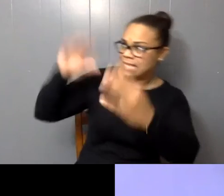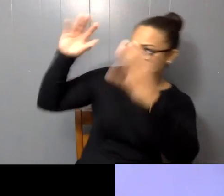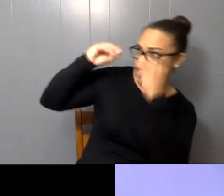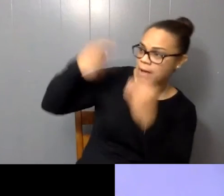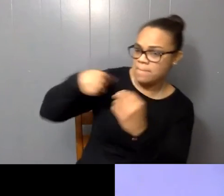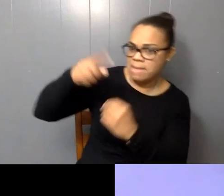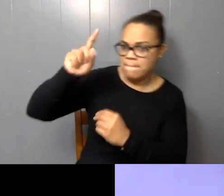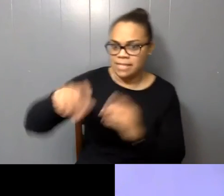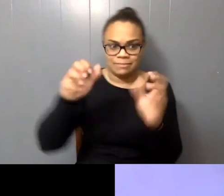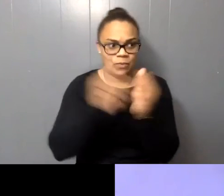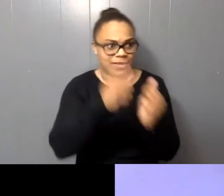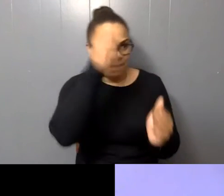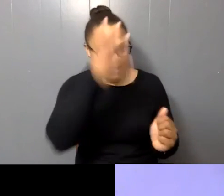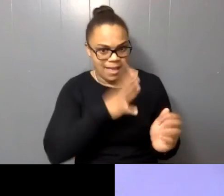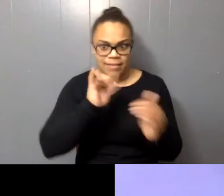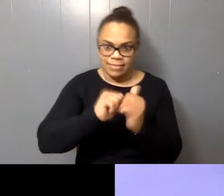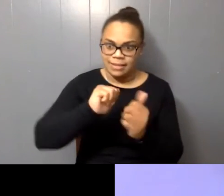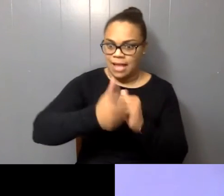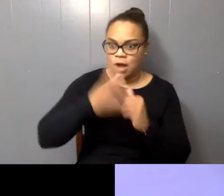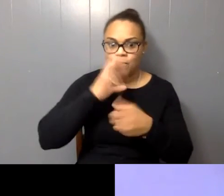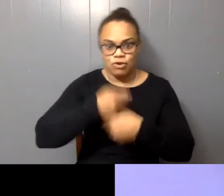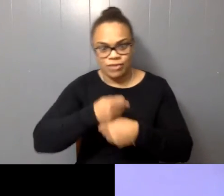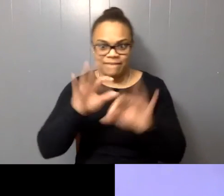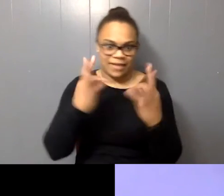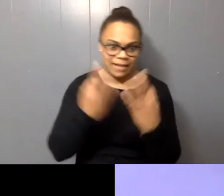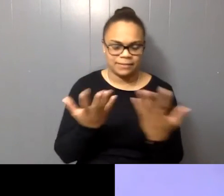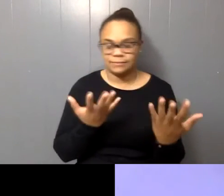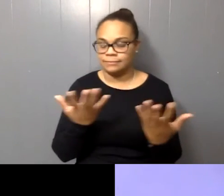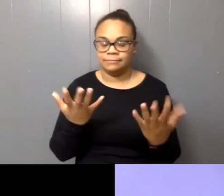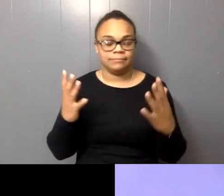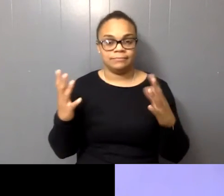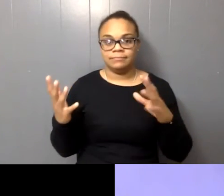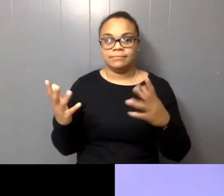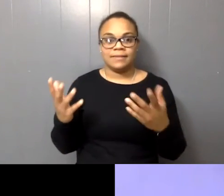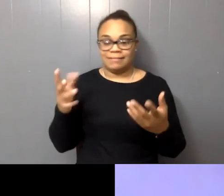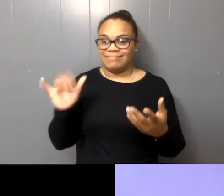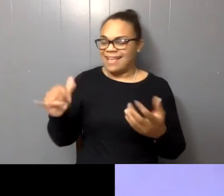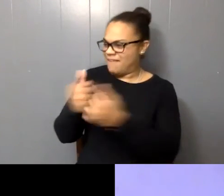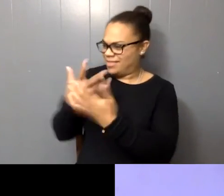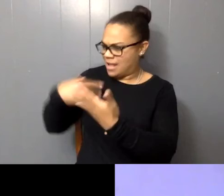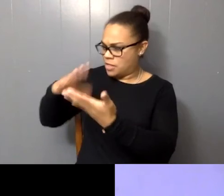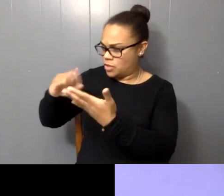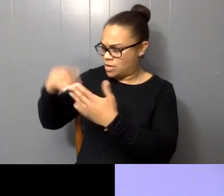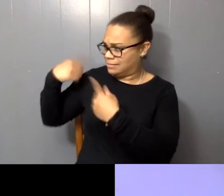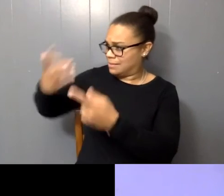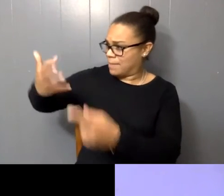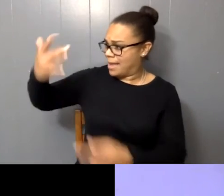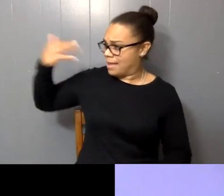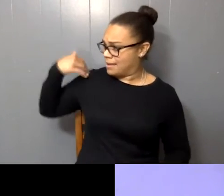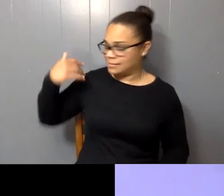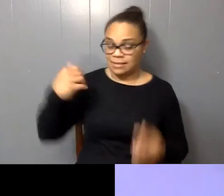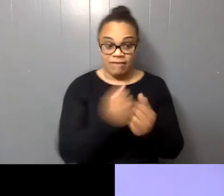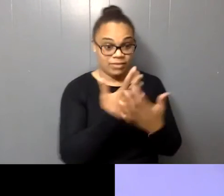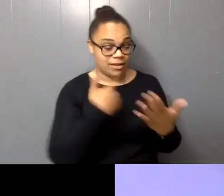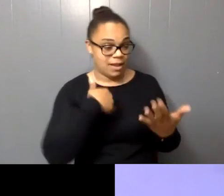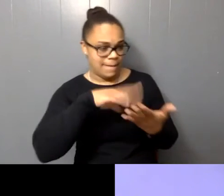things that I've learned in the past and the things that I'm learning now that have been going into like, I guess, my